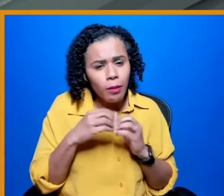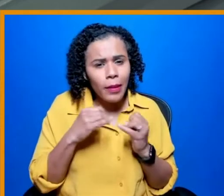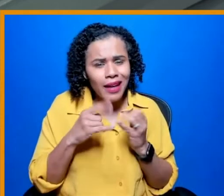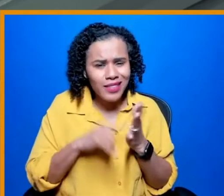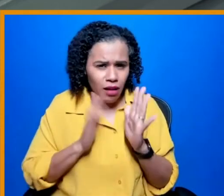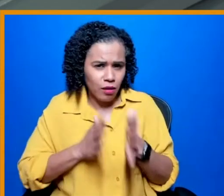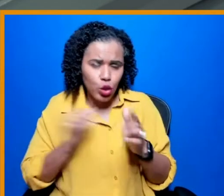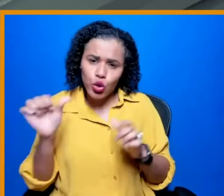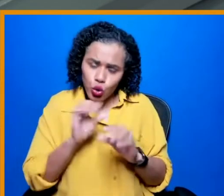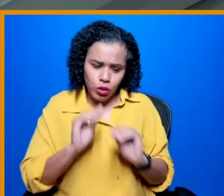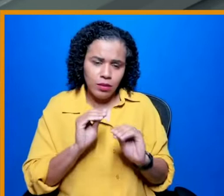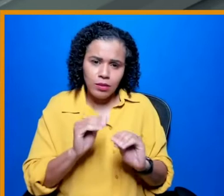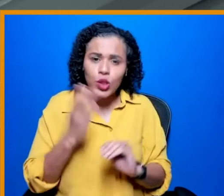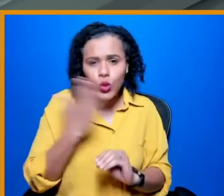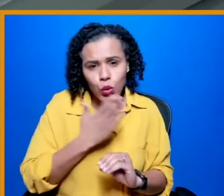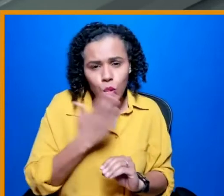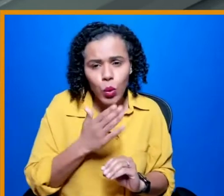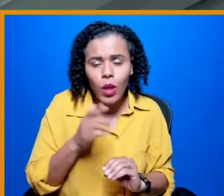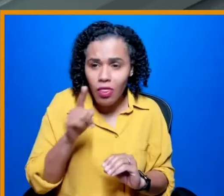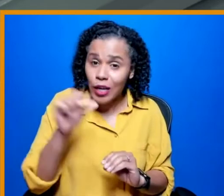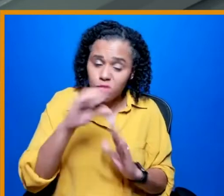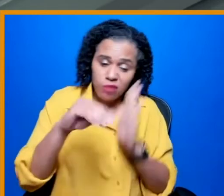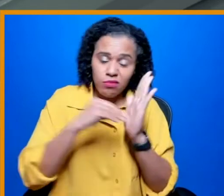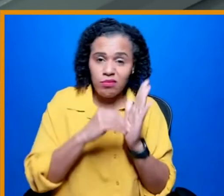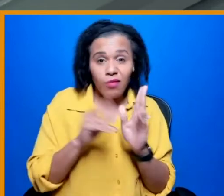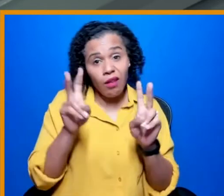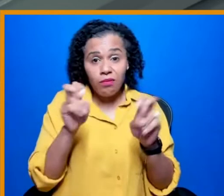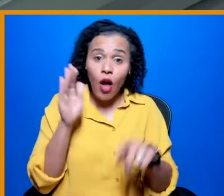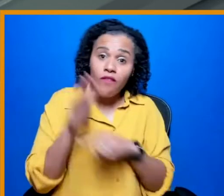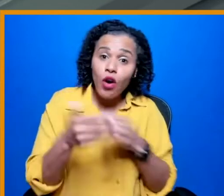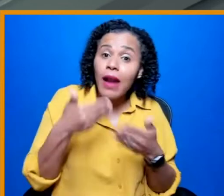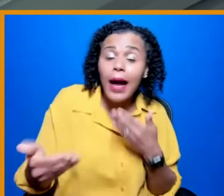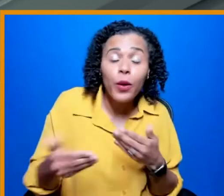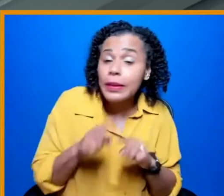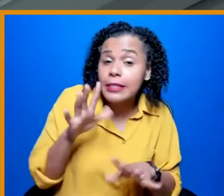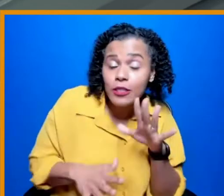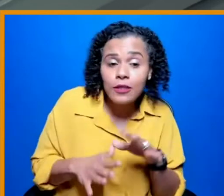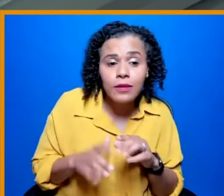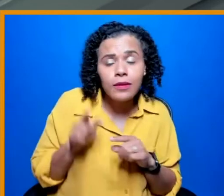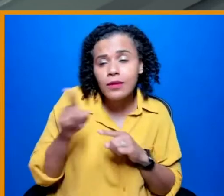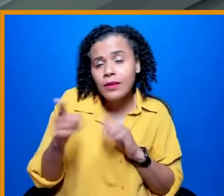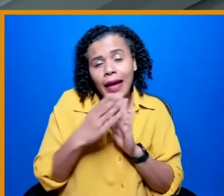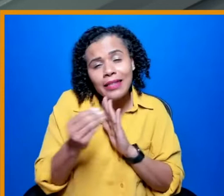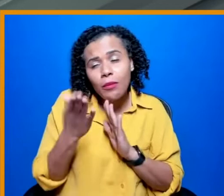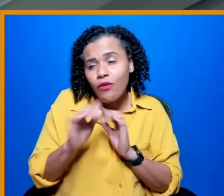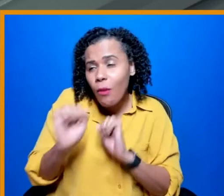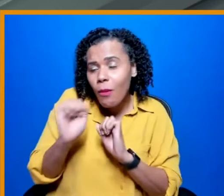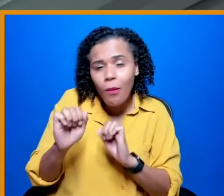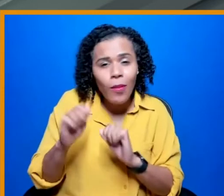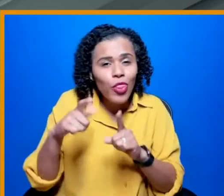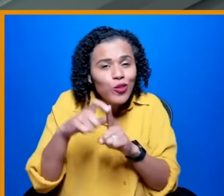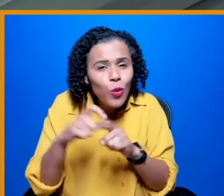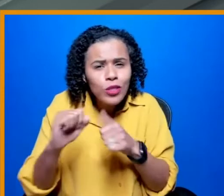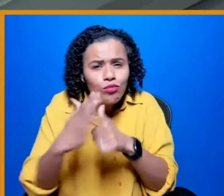schools as a foreign language. We have just heard the wonderful example from Sal's daughter's primary school, where it was